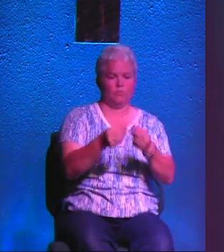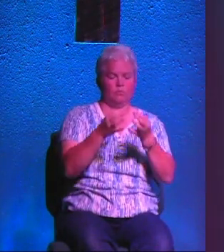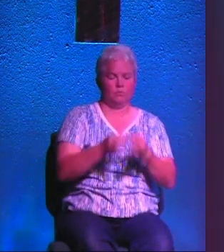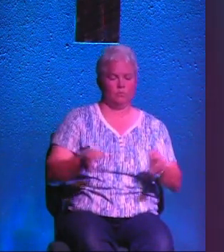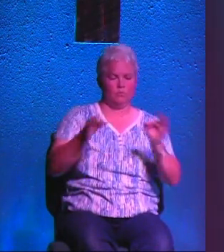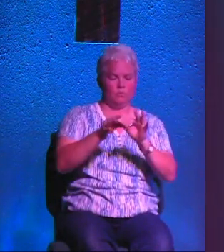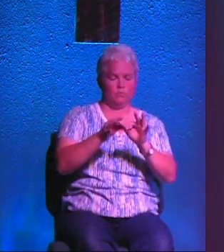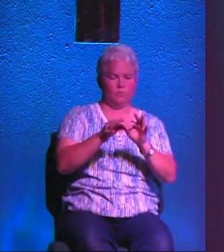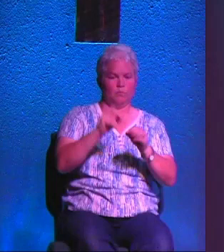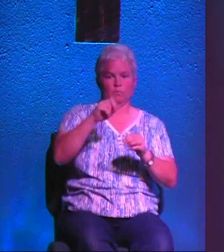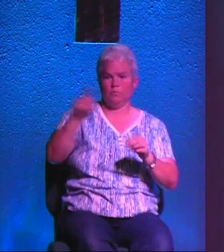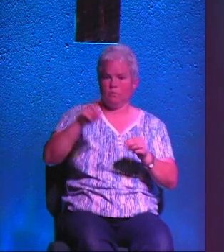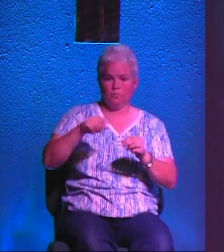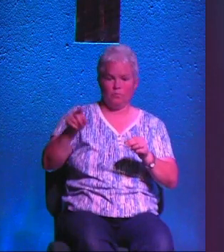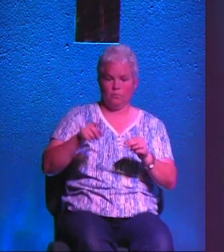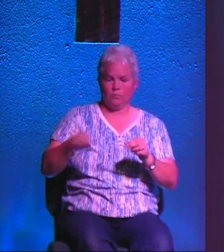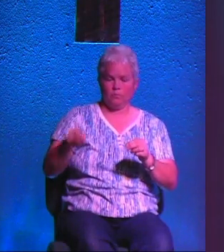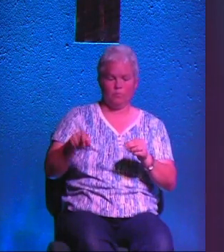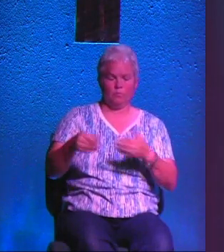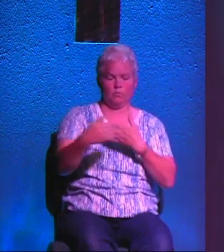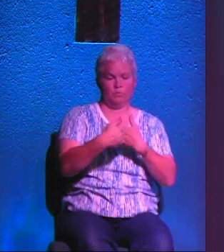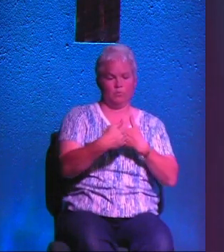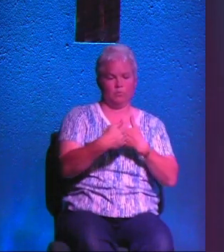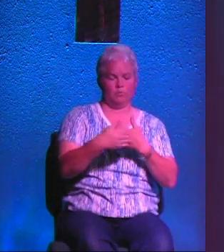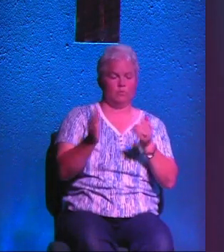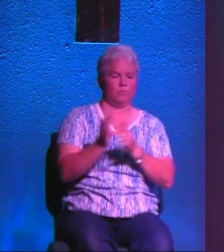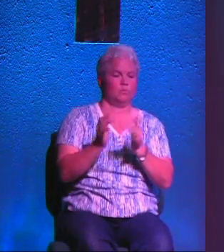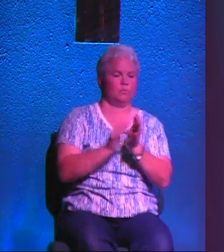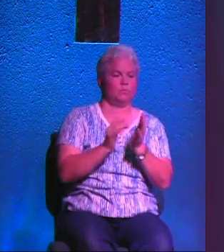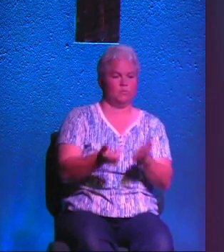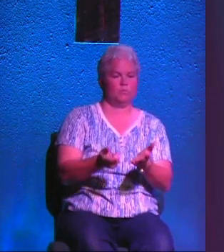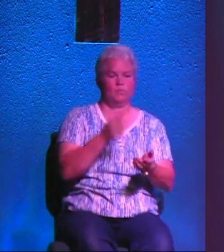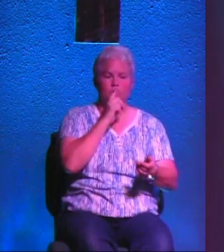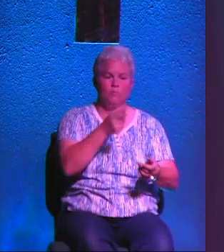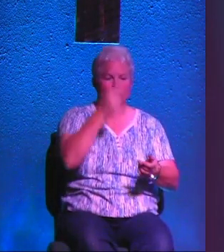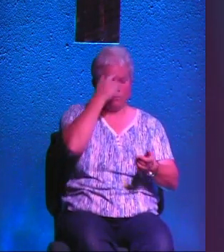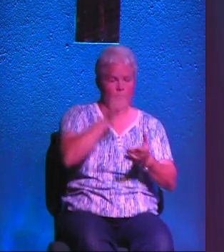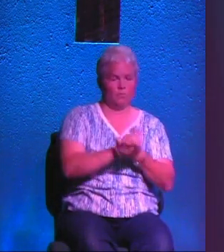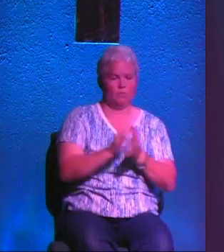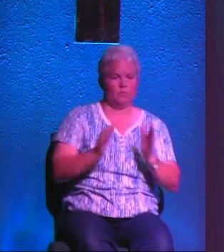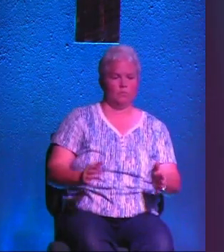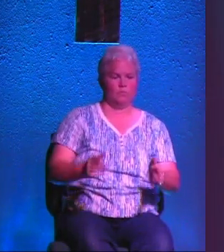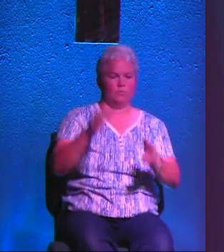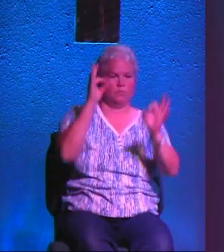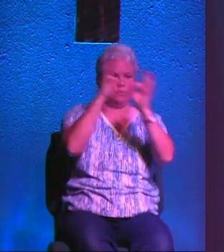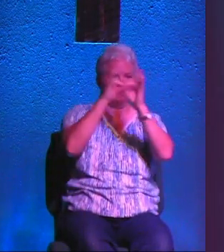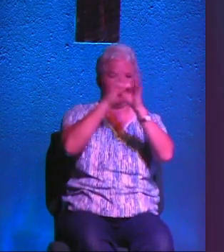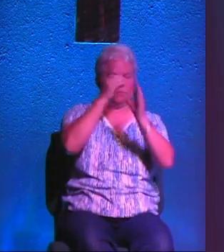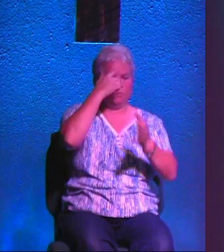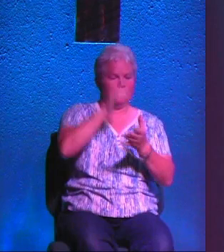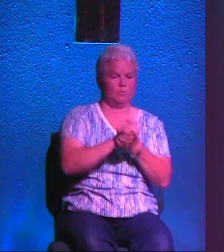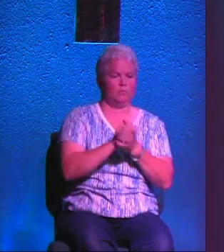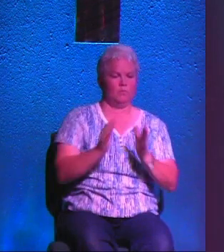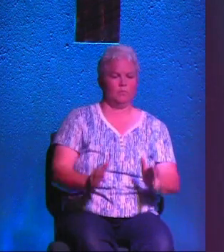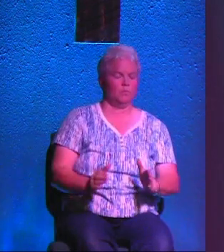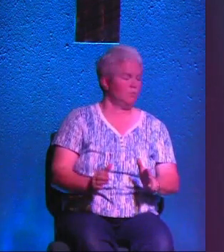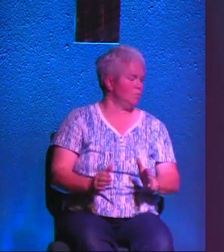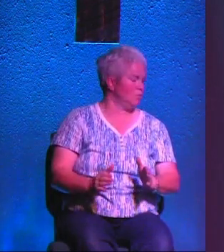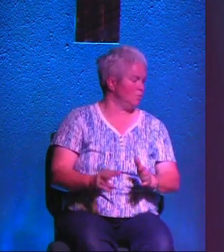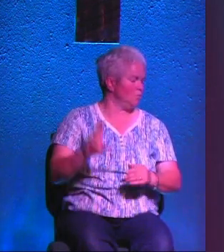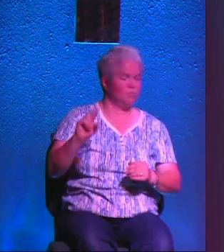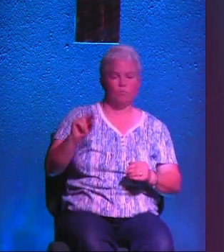check everything against Scripture. For the true believer, for the faithful believer, there is absolutely no